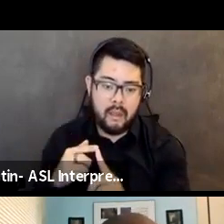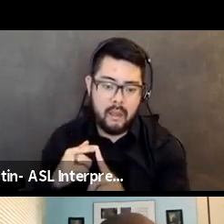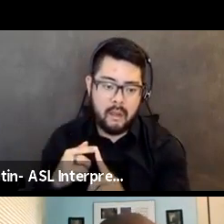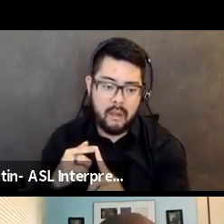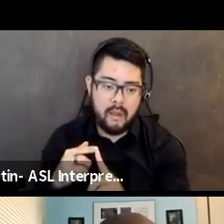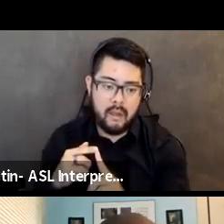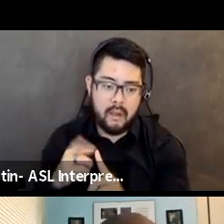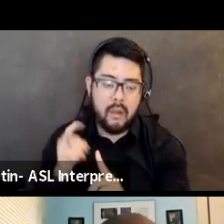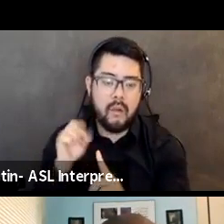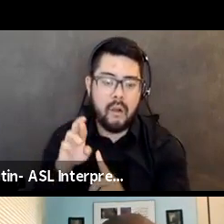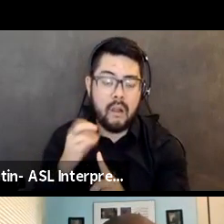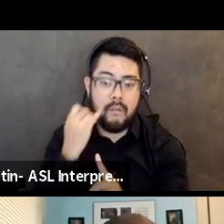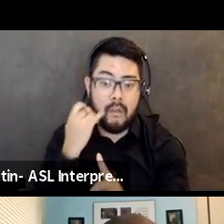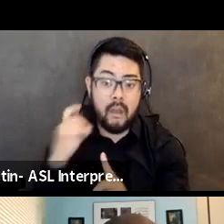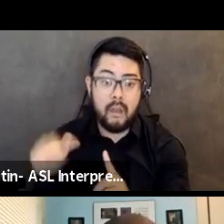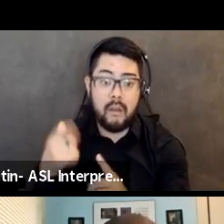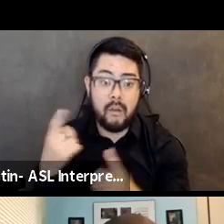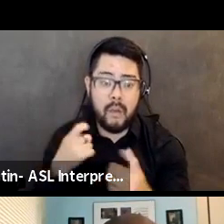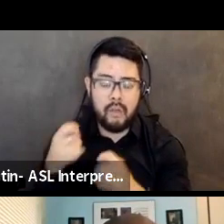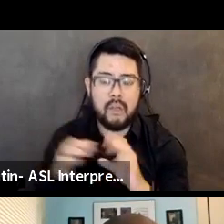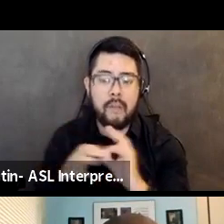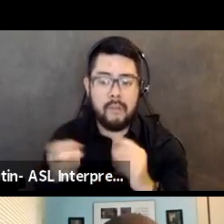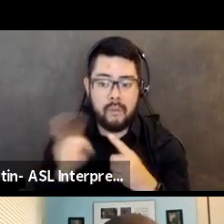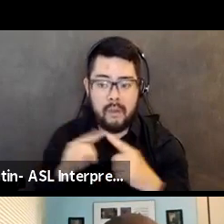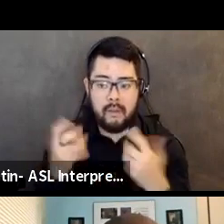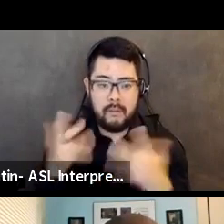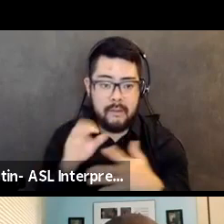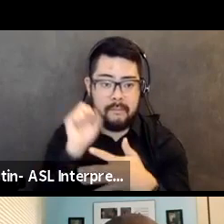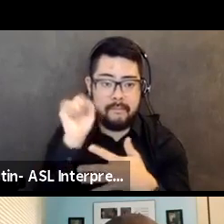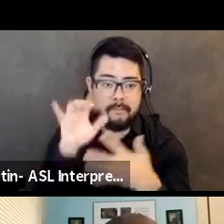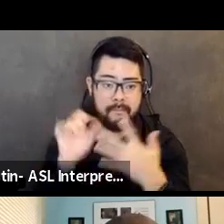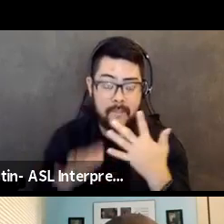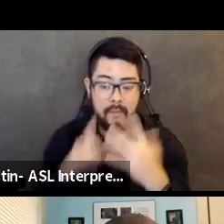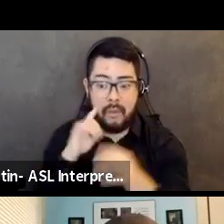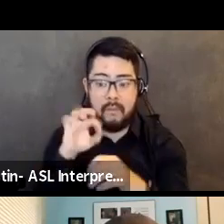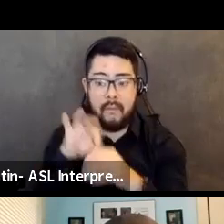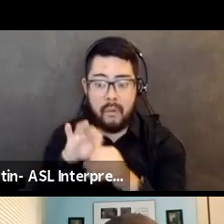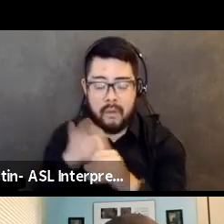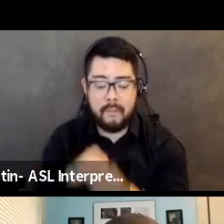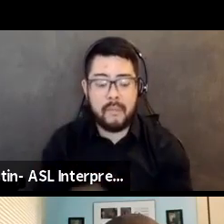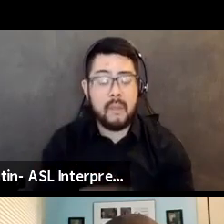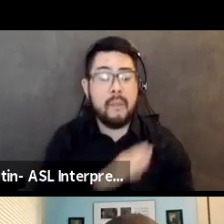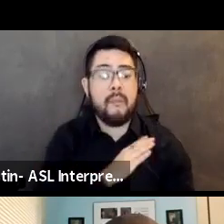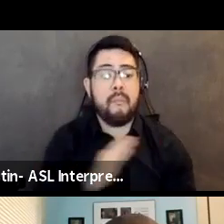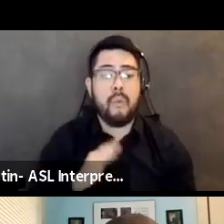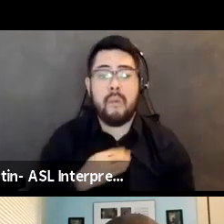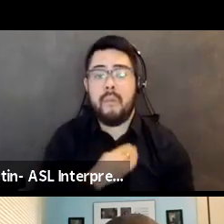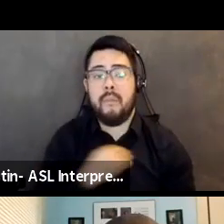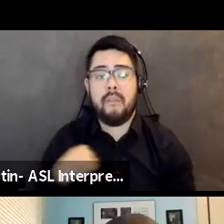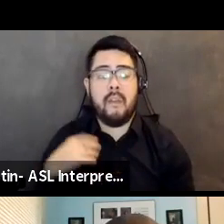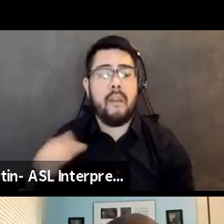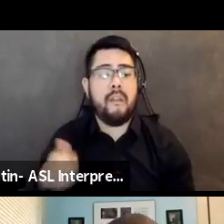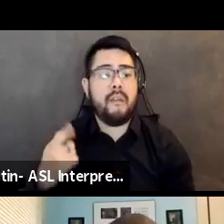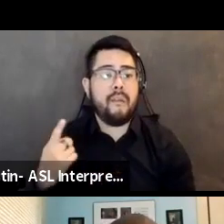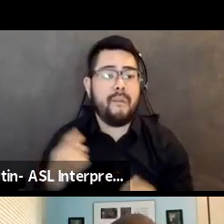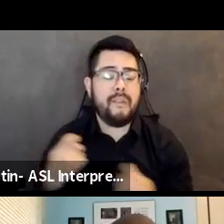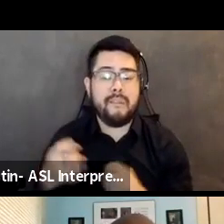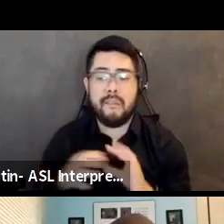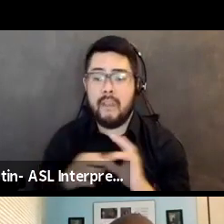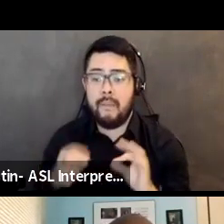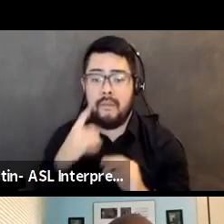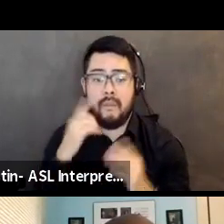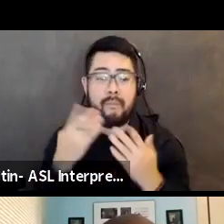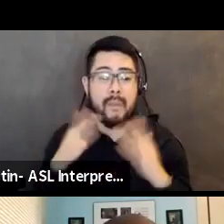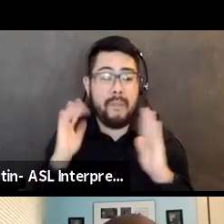have additional questions and comments once those items are up for vote board members are there any other comments or questions on the public agenda